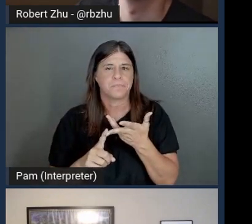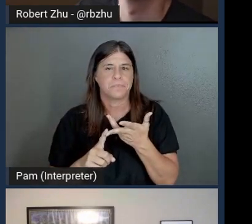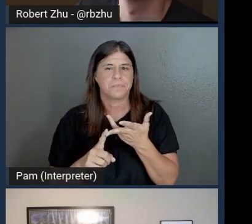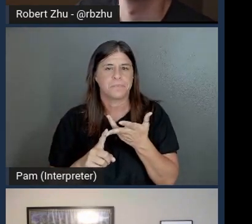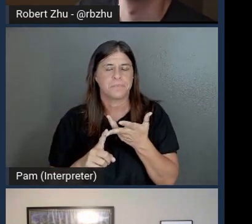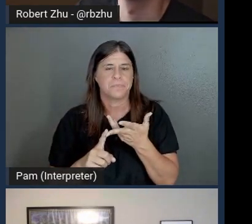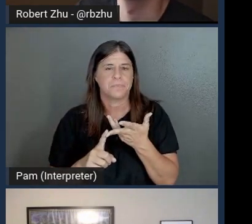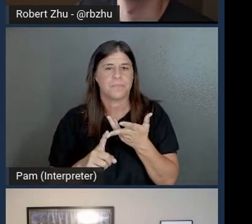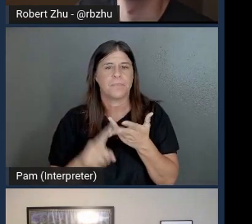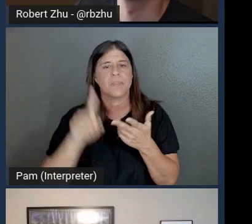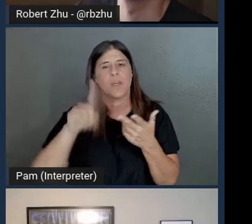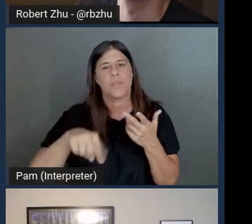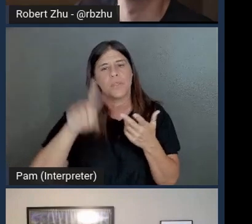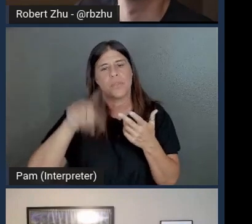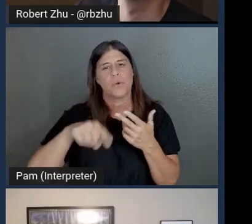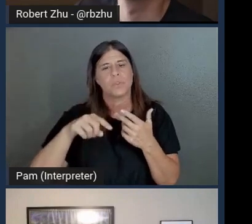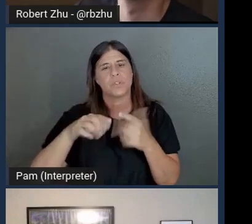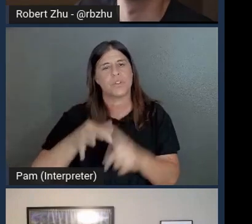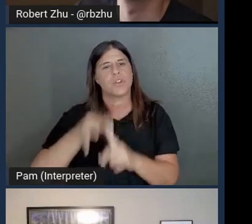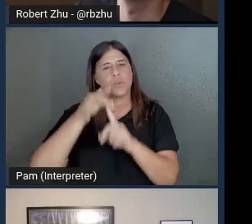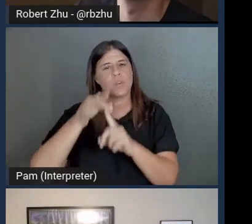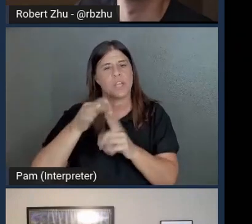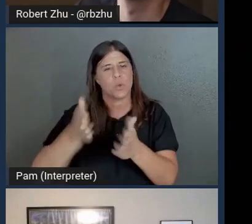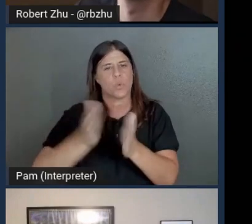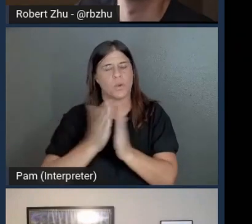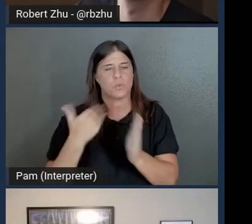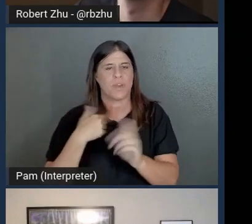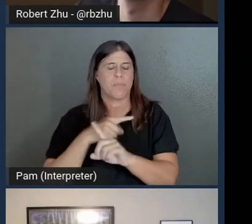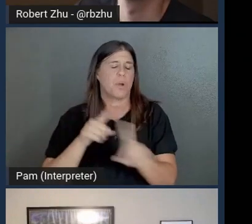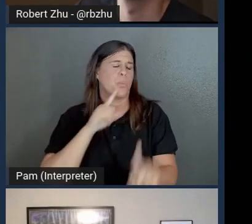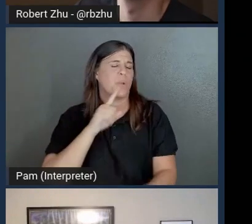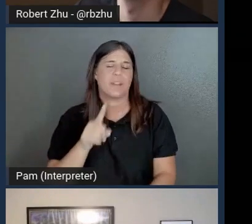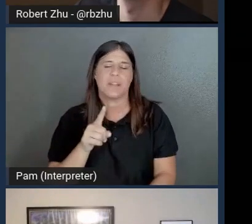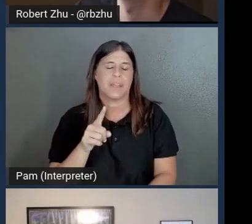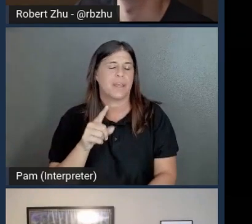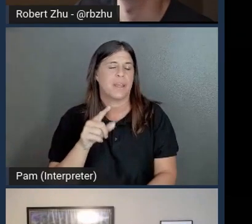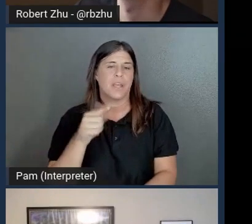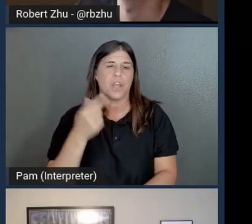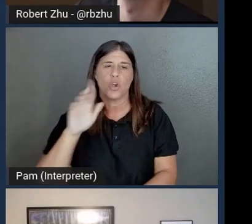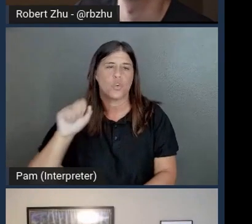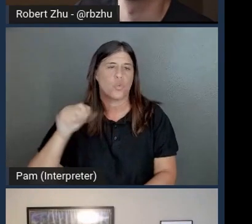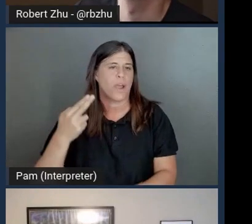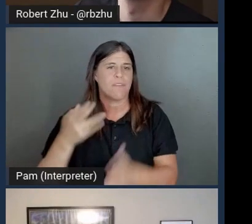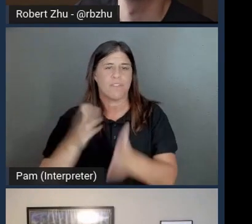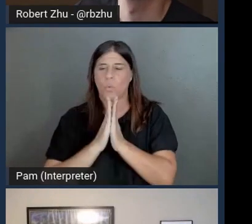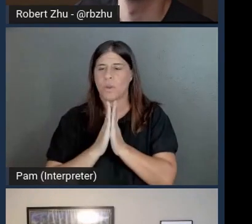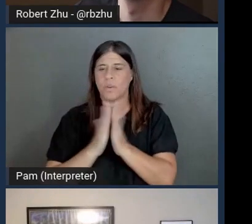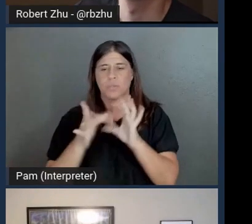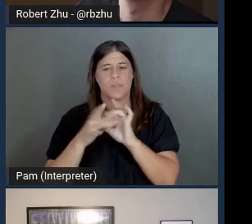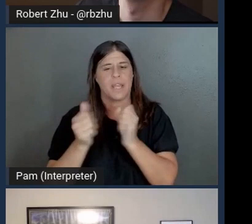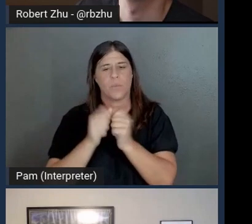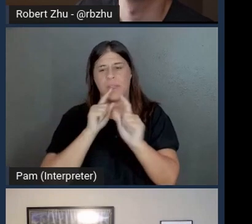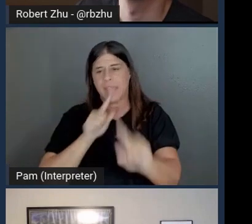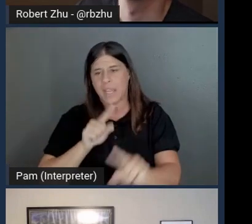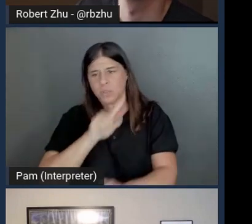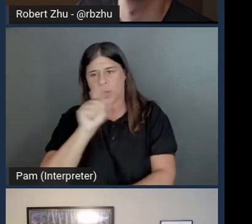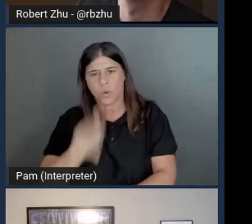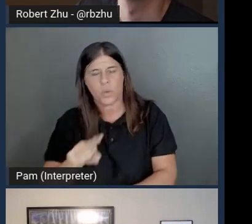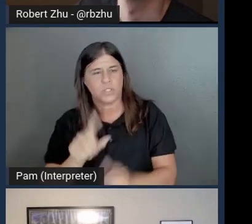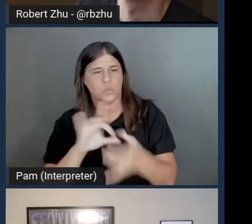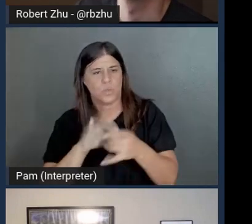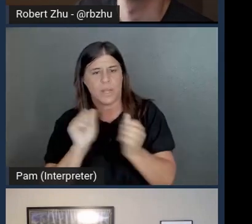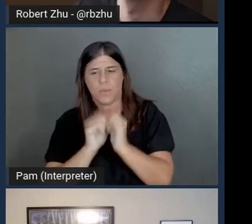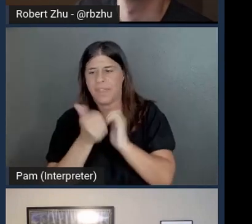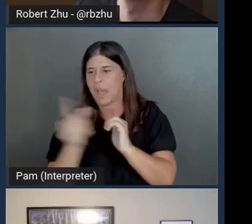So those are sort of some of the kind of unique queries that we have. But really, graph queries are really all about being able to answer questions about connections between